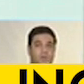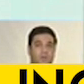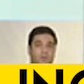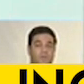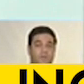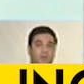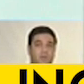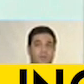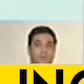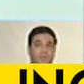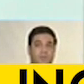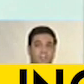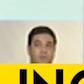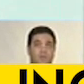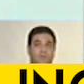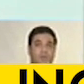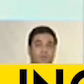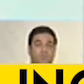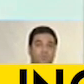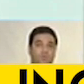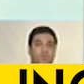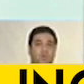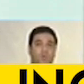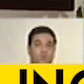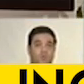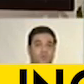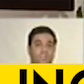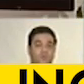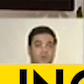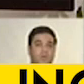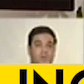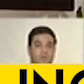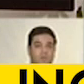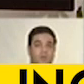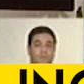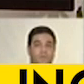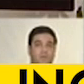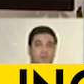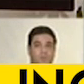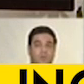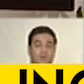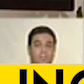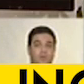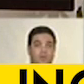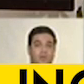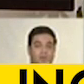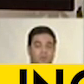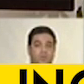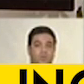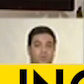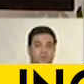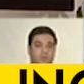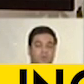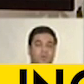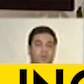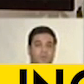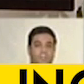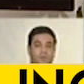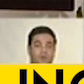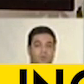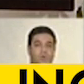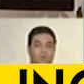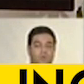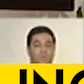Vatanning eng kichik vatani bu oila sanalar ekan. Ota-ona bizga yashayotgan vatanimizni qanday qadrlashimiz to'g'risida ham nafaqat